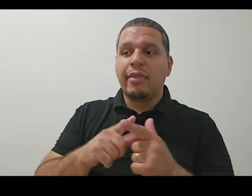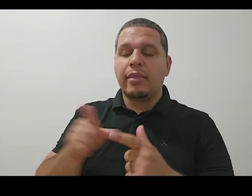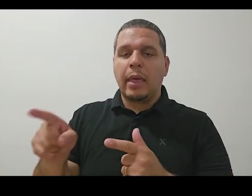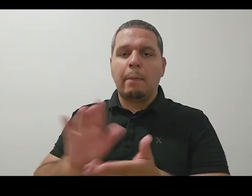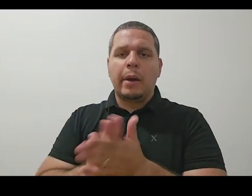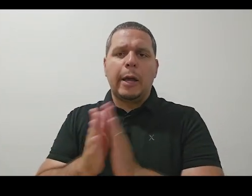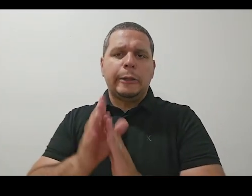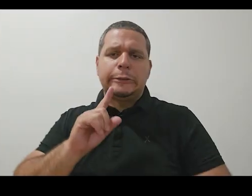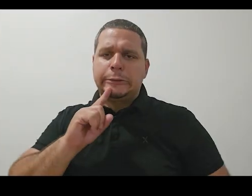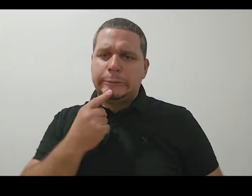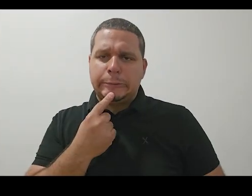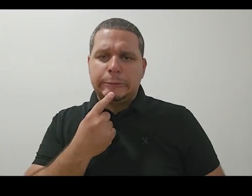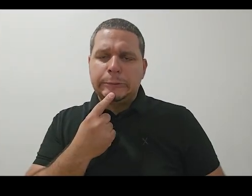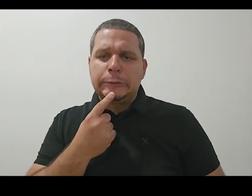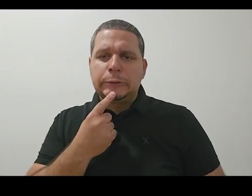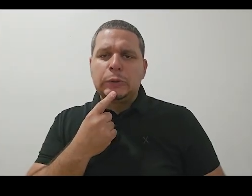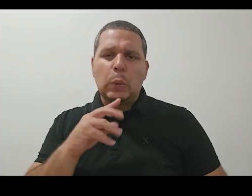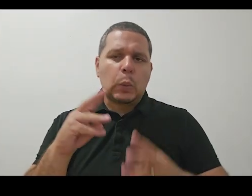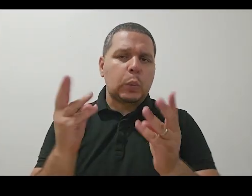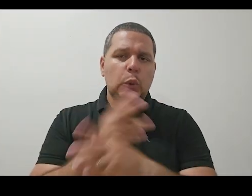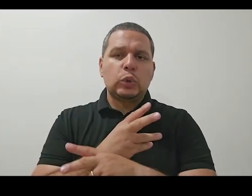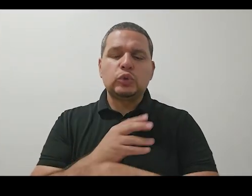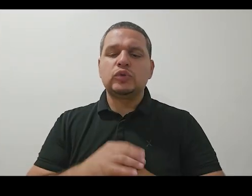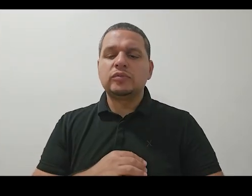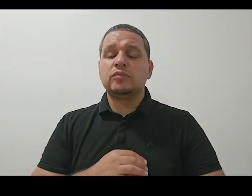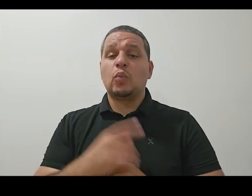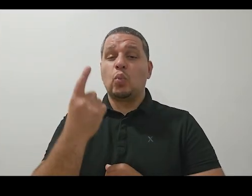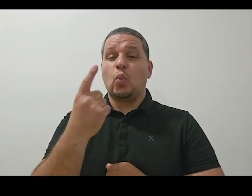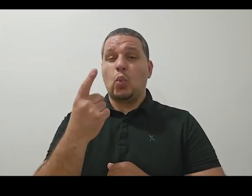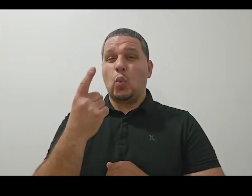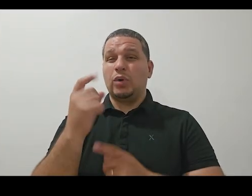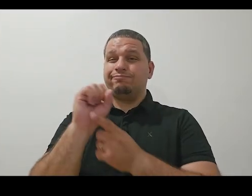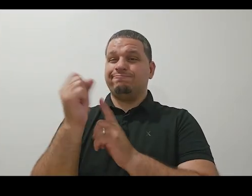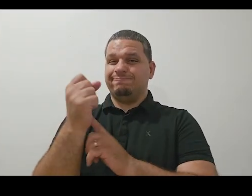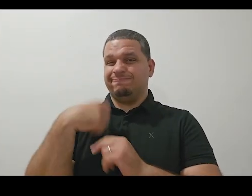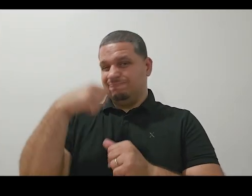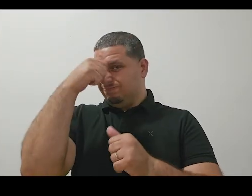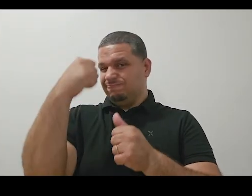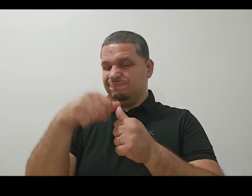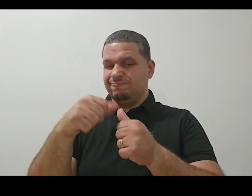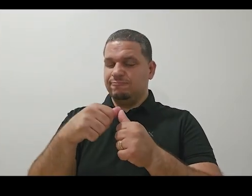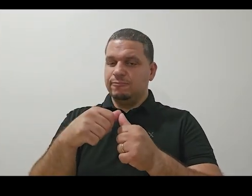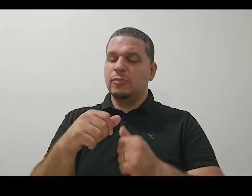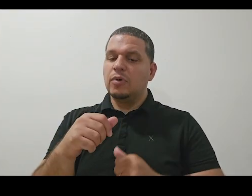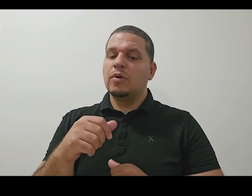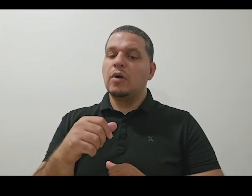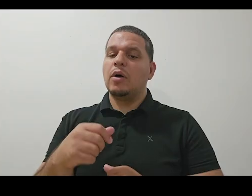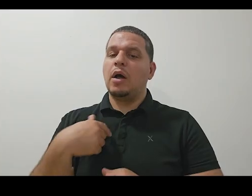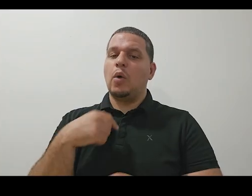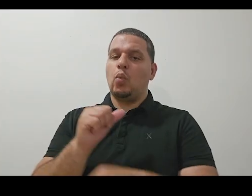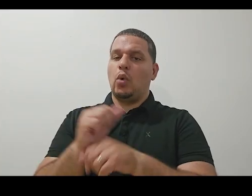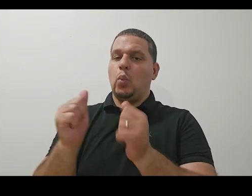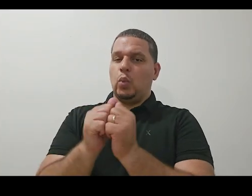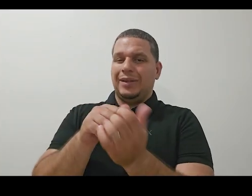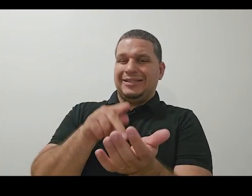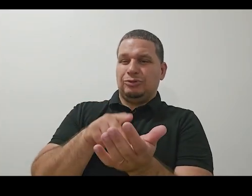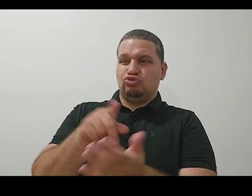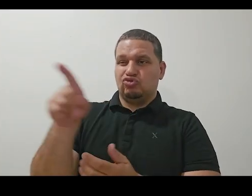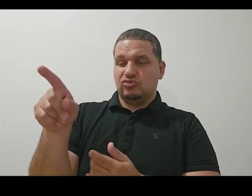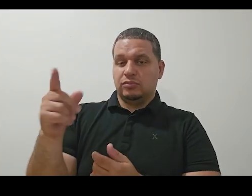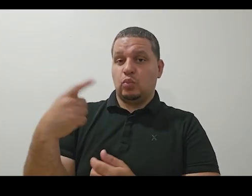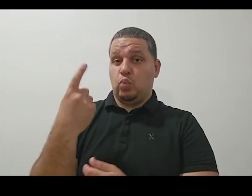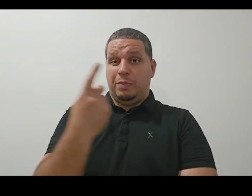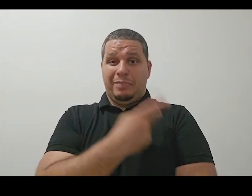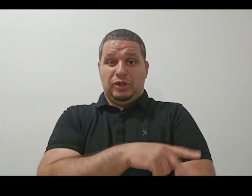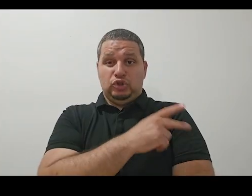severe. Like one extreme case I had when I was working for a psychiatrist was that we had one